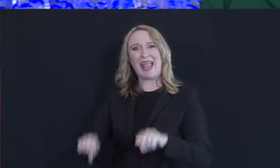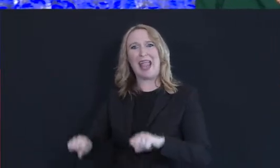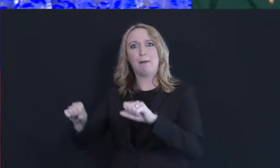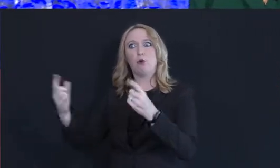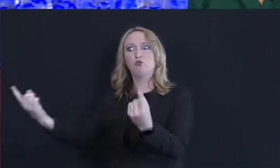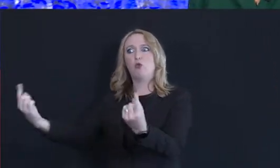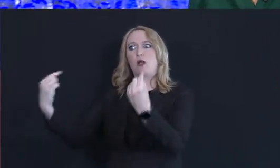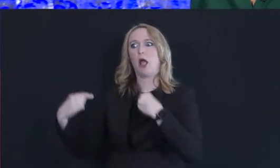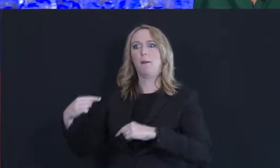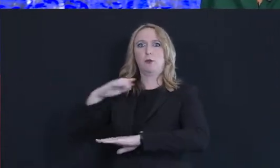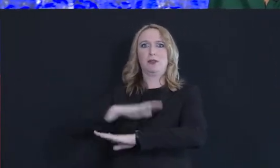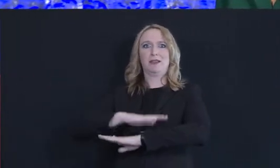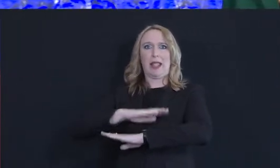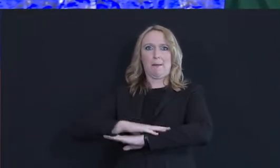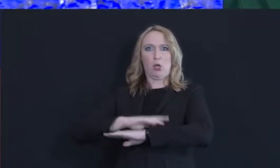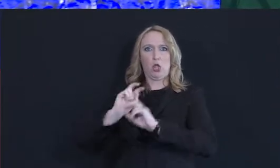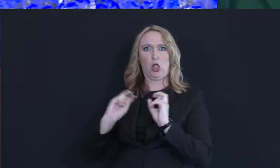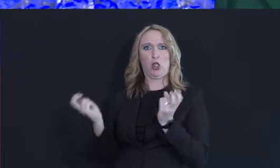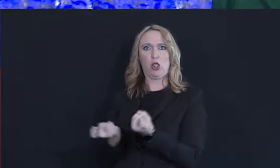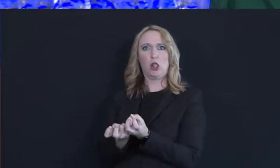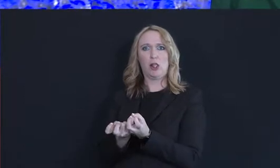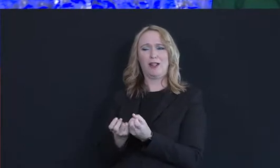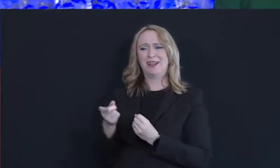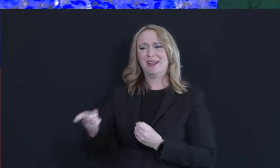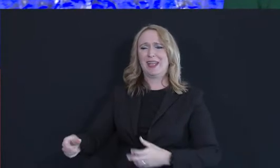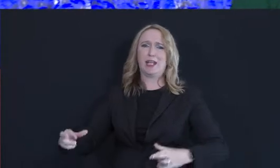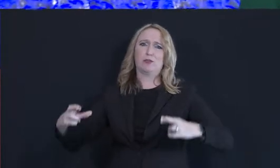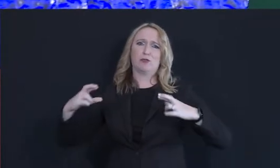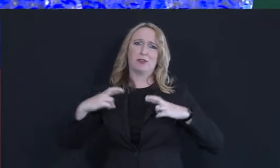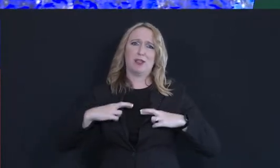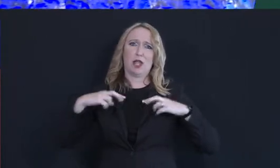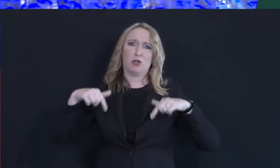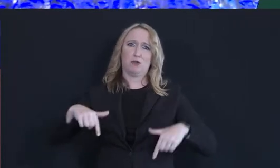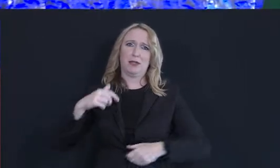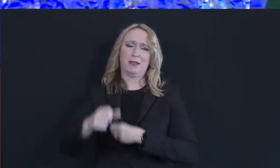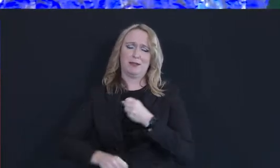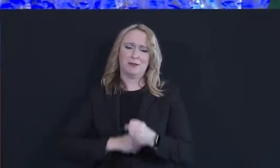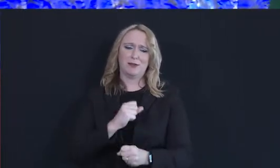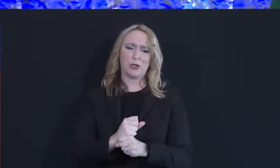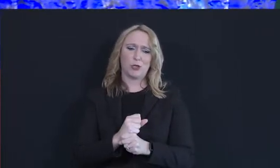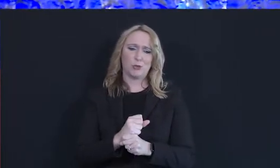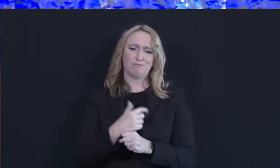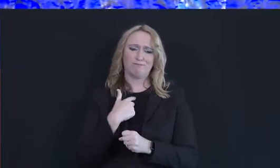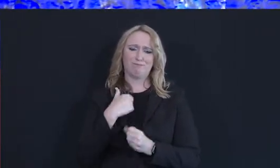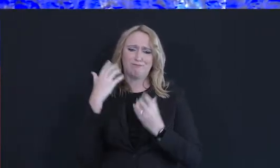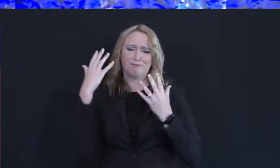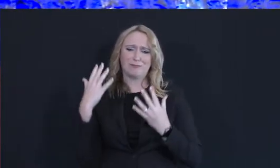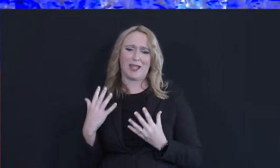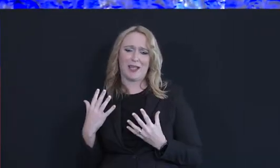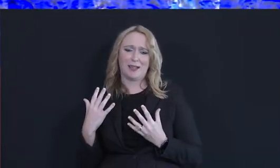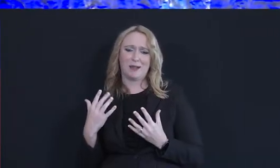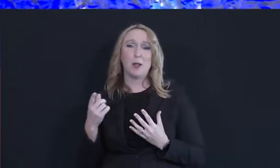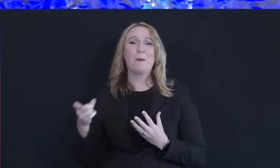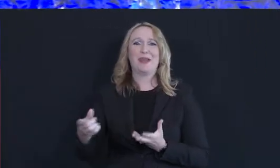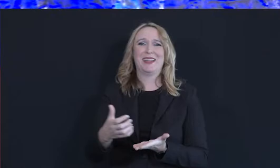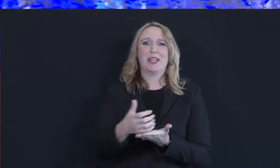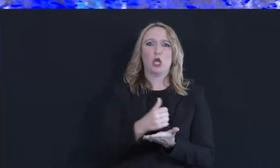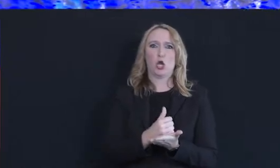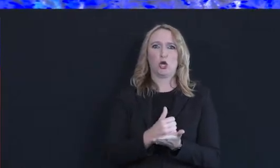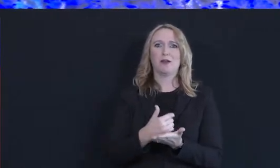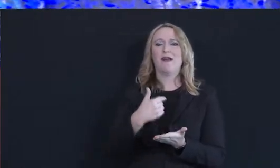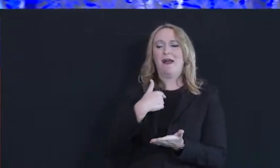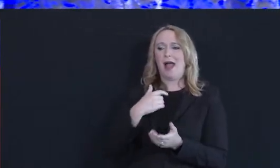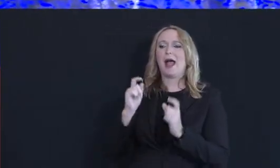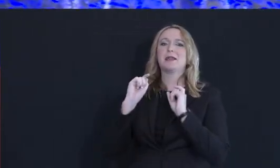sad to see judge Carr retire at the end of this year I think he's certainly earned it and that's why this year I'm giving him the inaugural